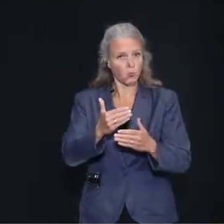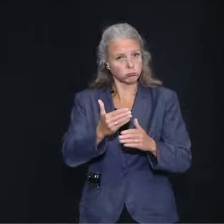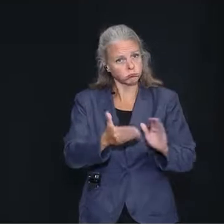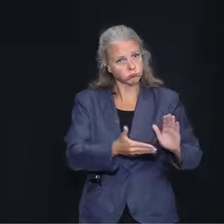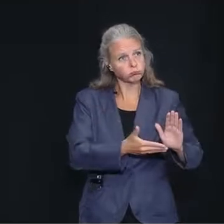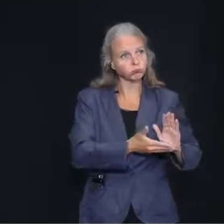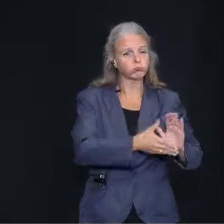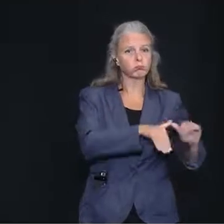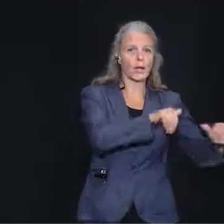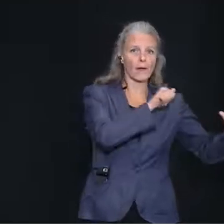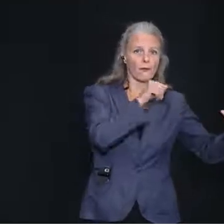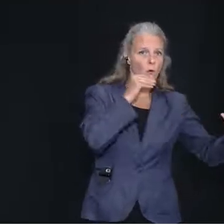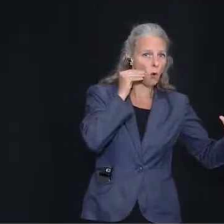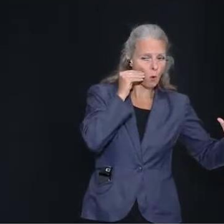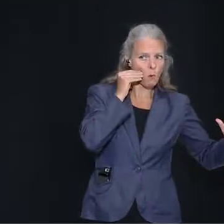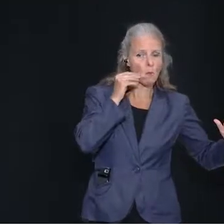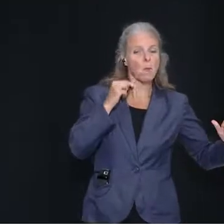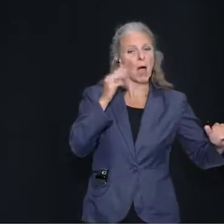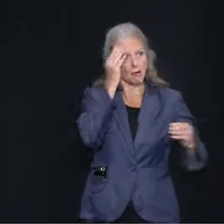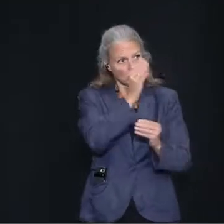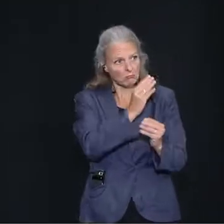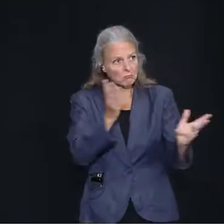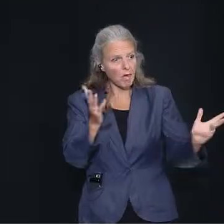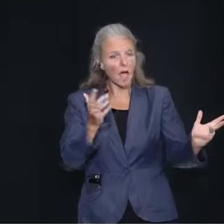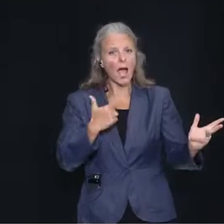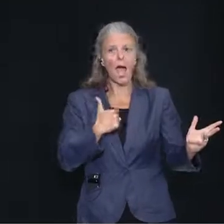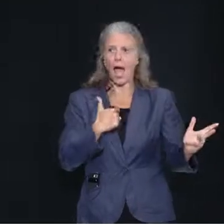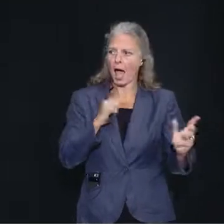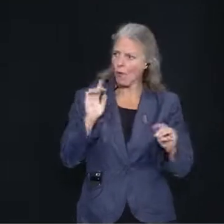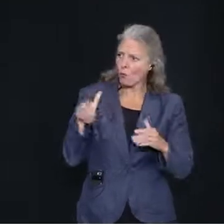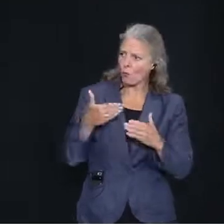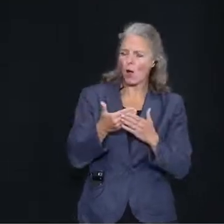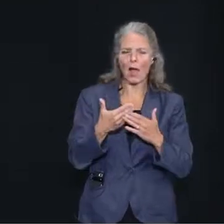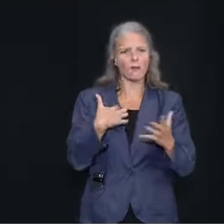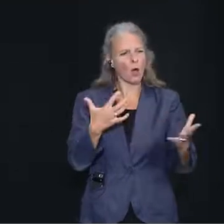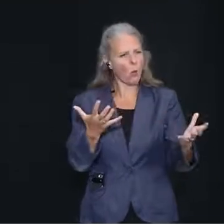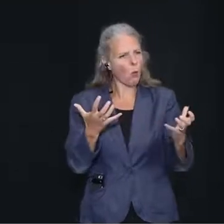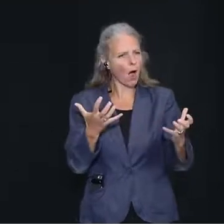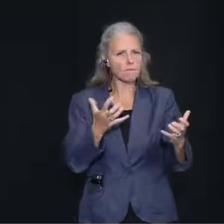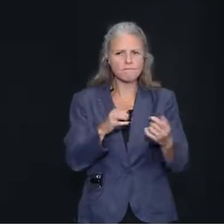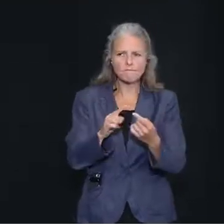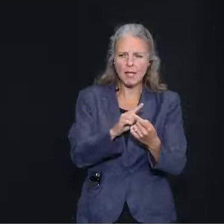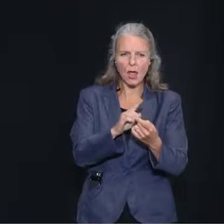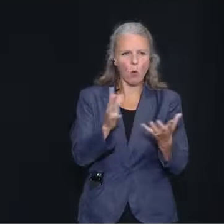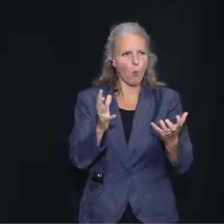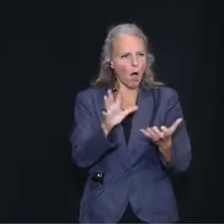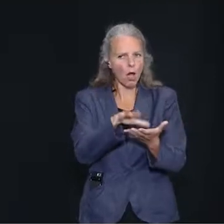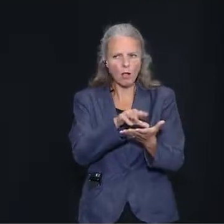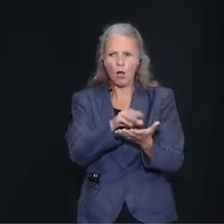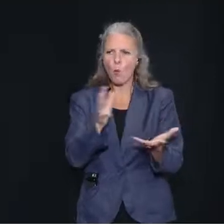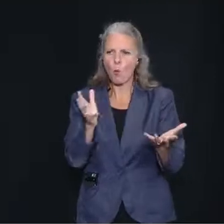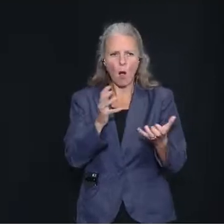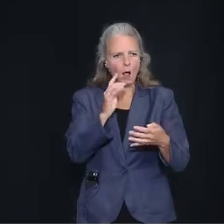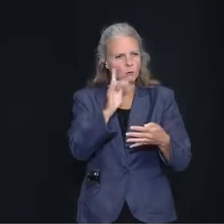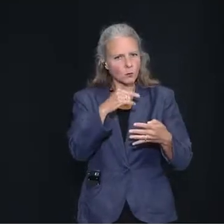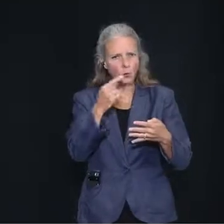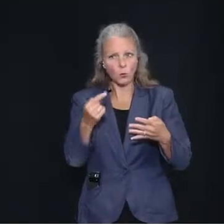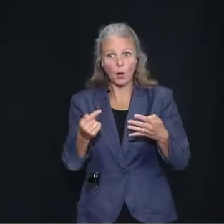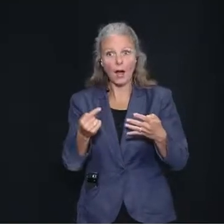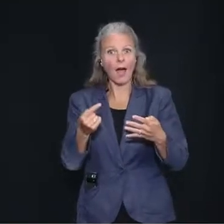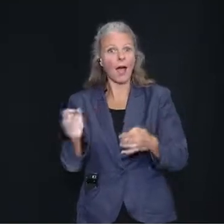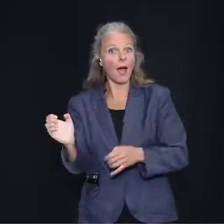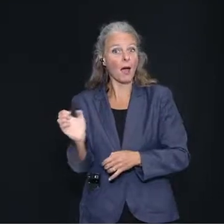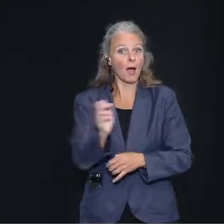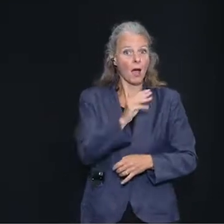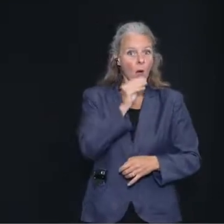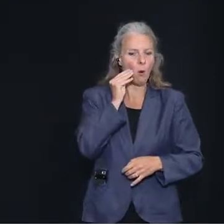I came with these desires, I am now returning home greatly enriched.